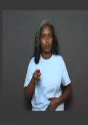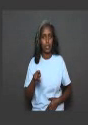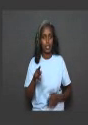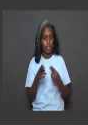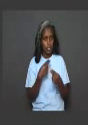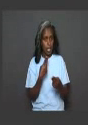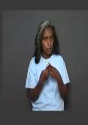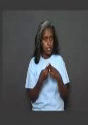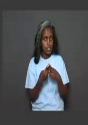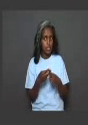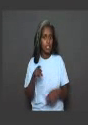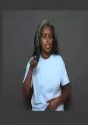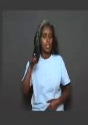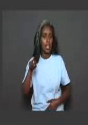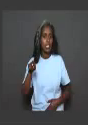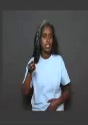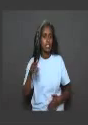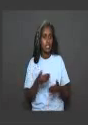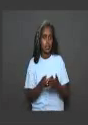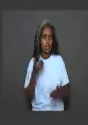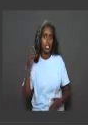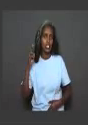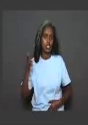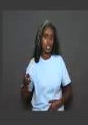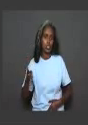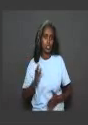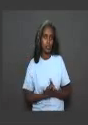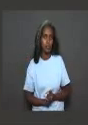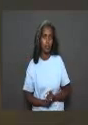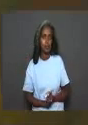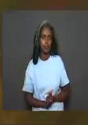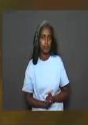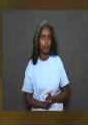4p times x minus h.